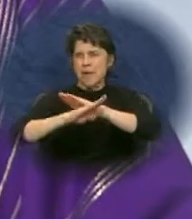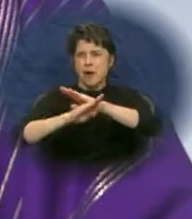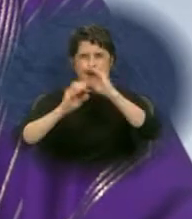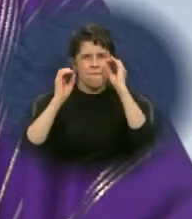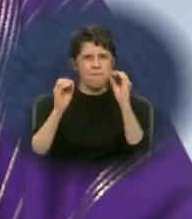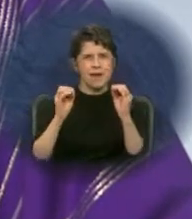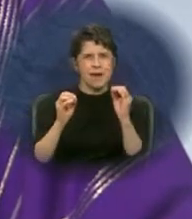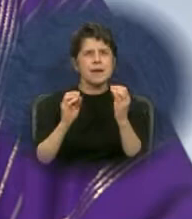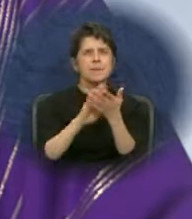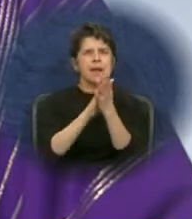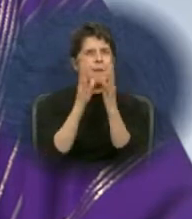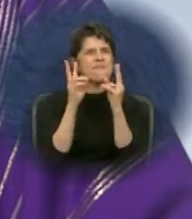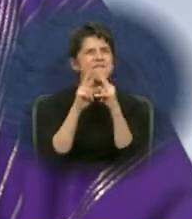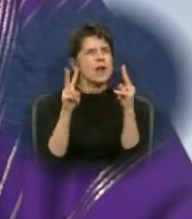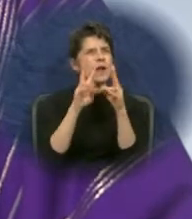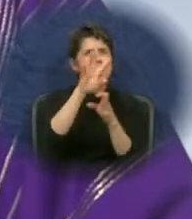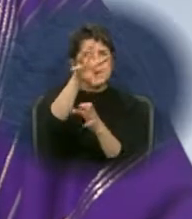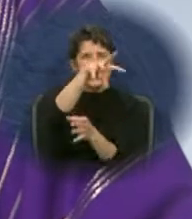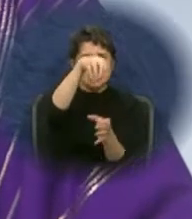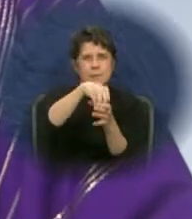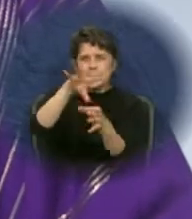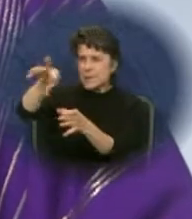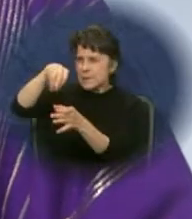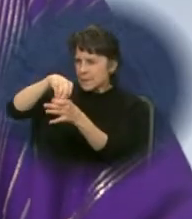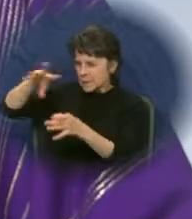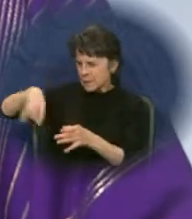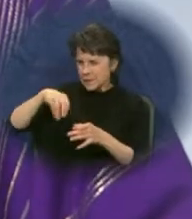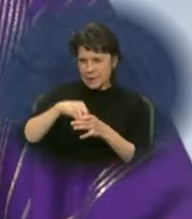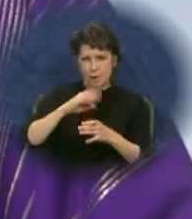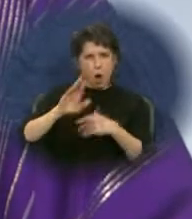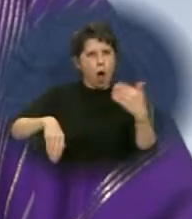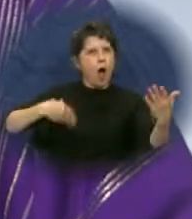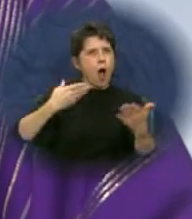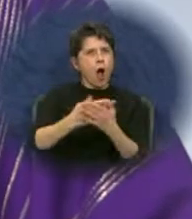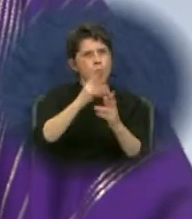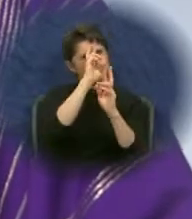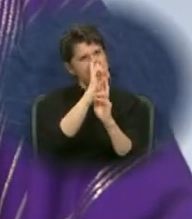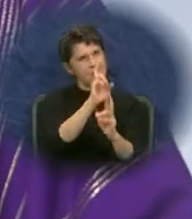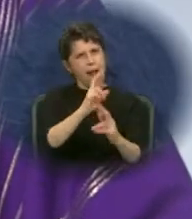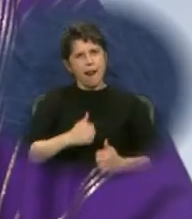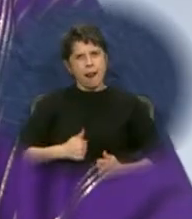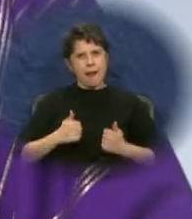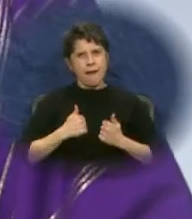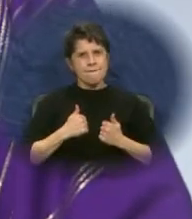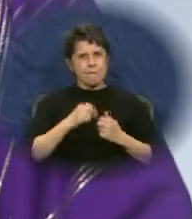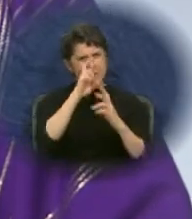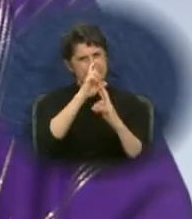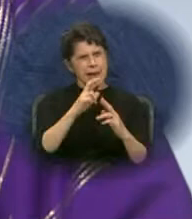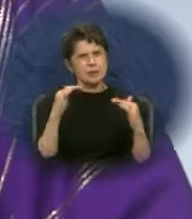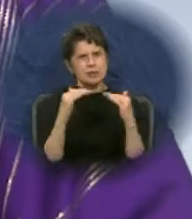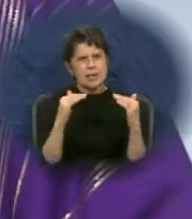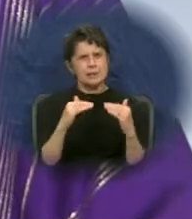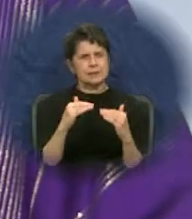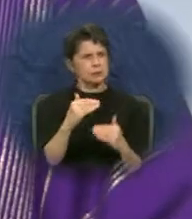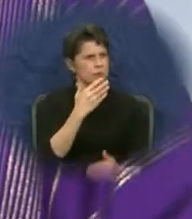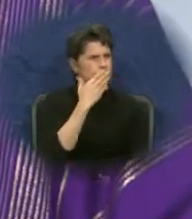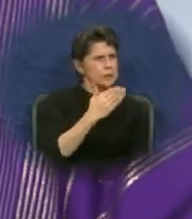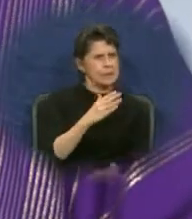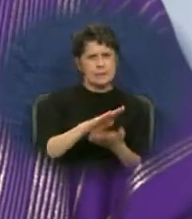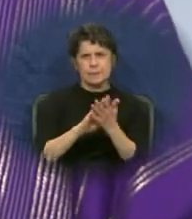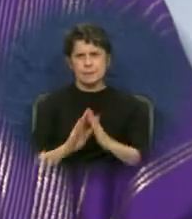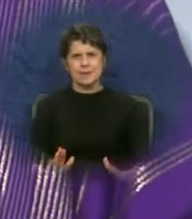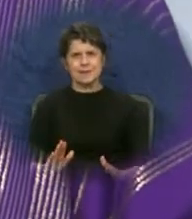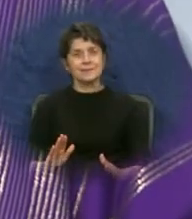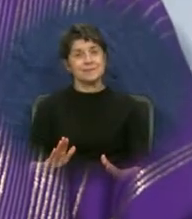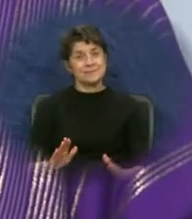very inclusive, of one of respect of all of life and justice and goodness and peace. And so we're